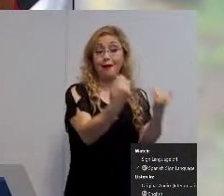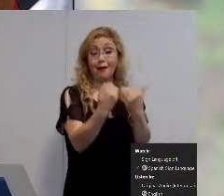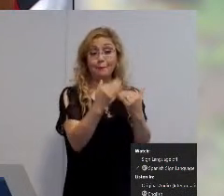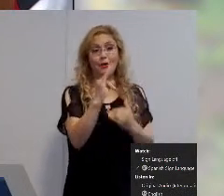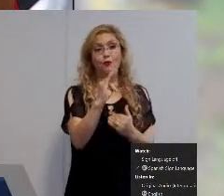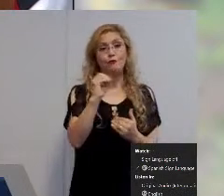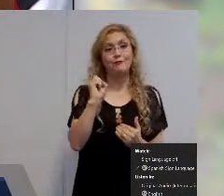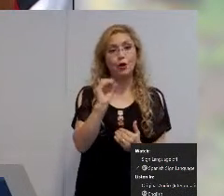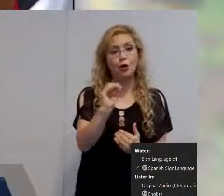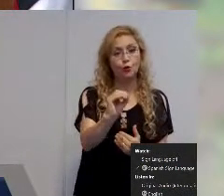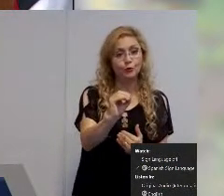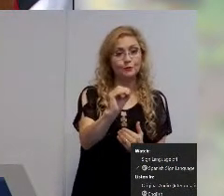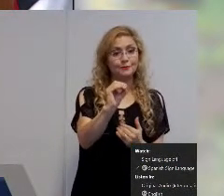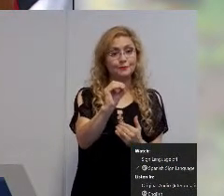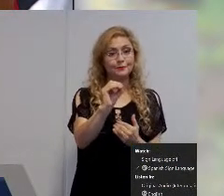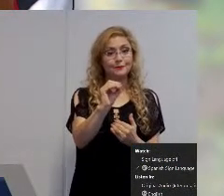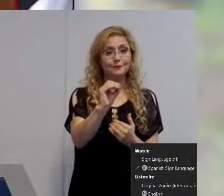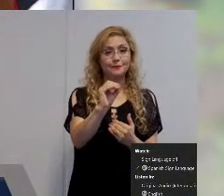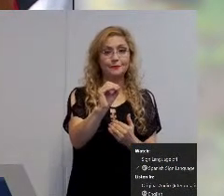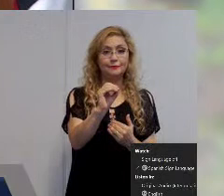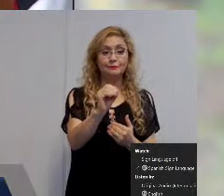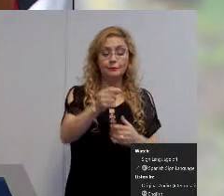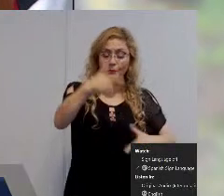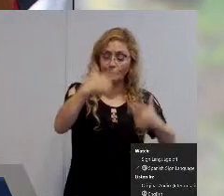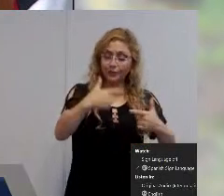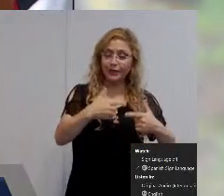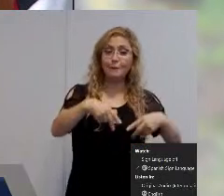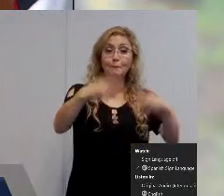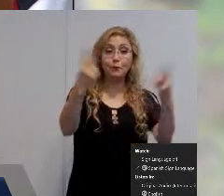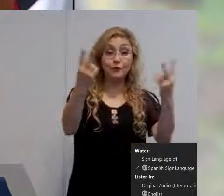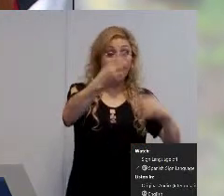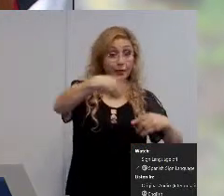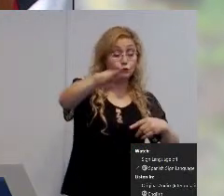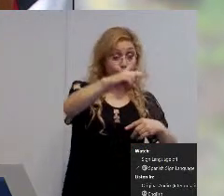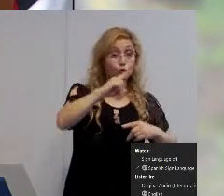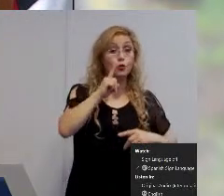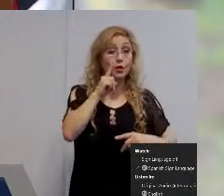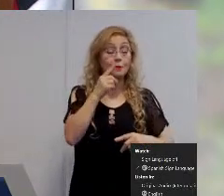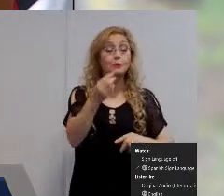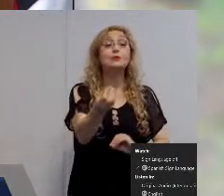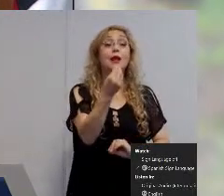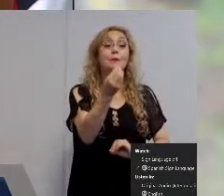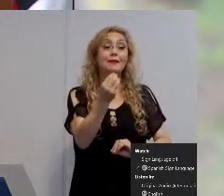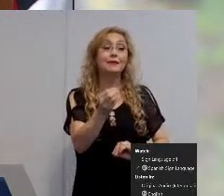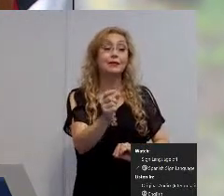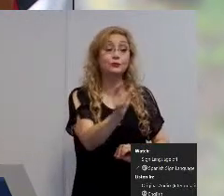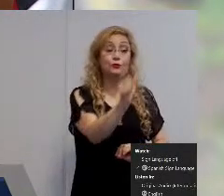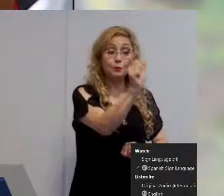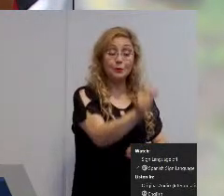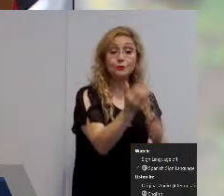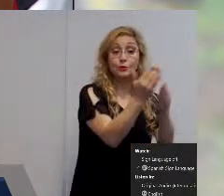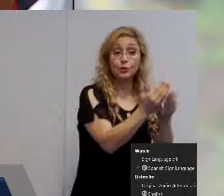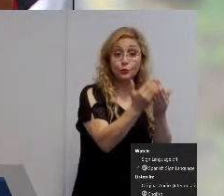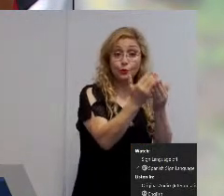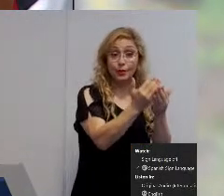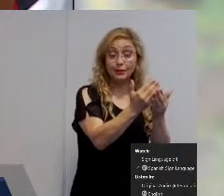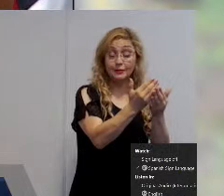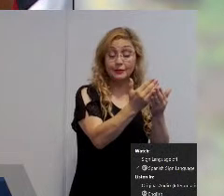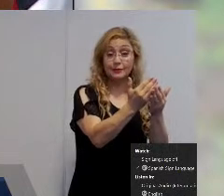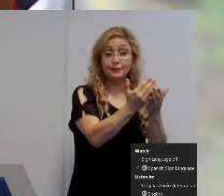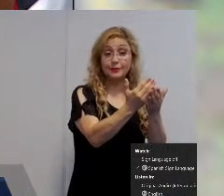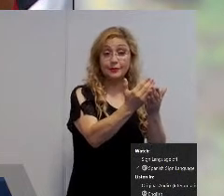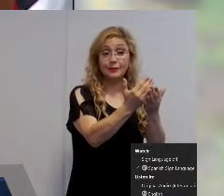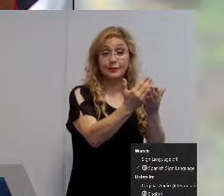feeding and the public nutrition policy is being assessed to provide scientific data in order to present to